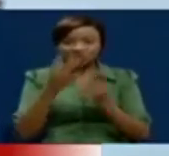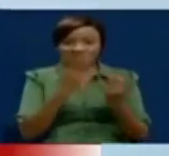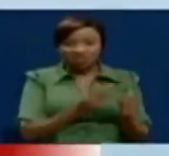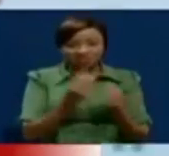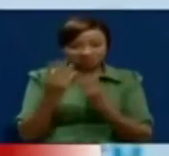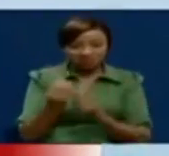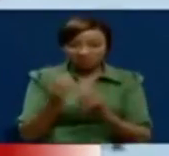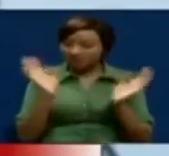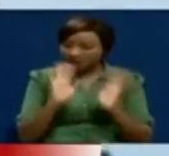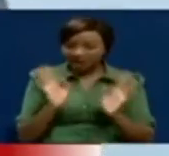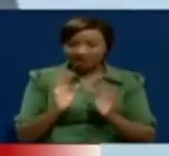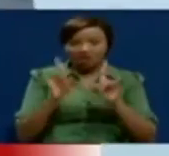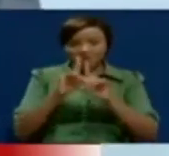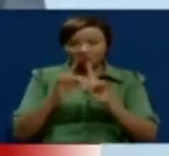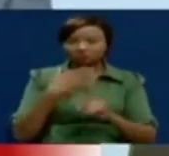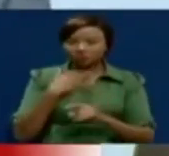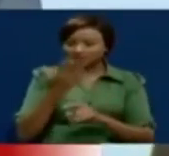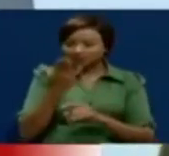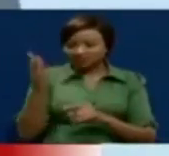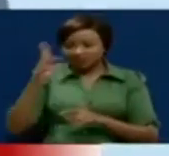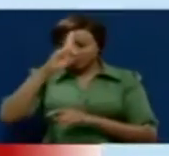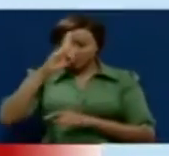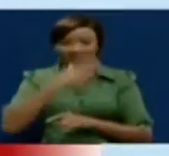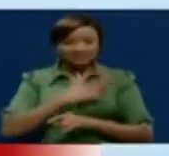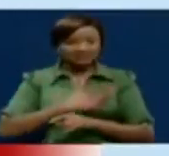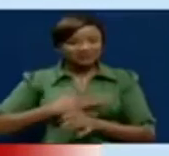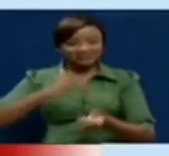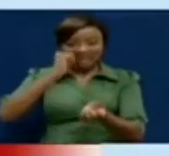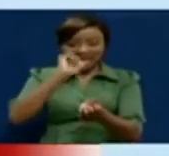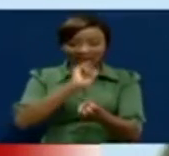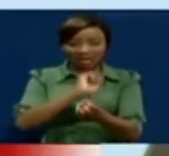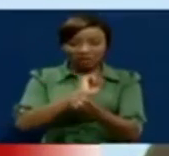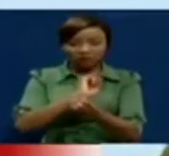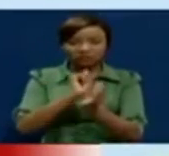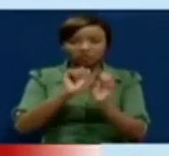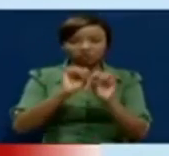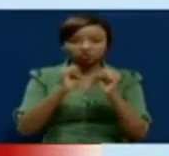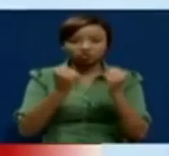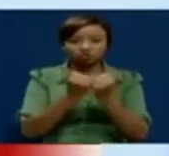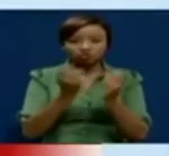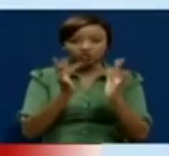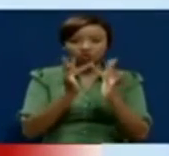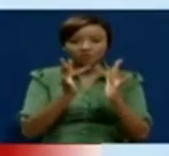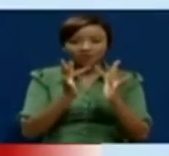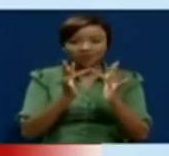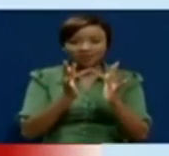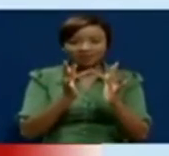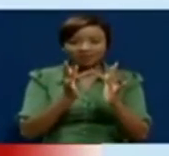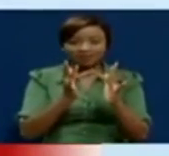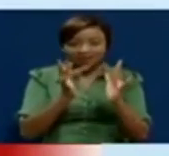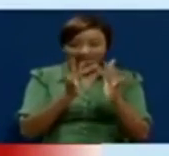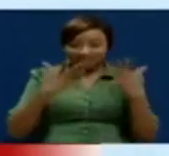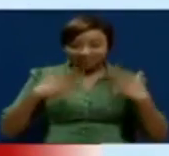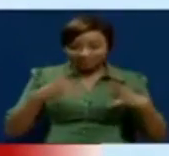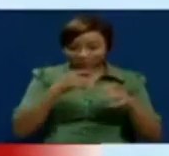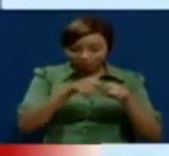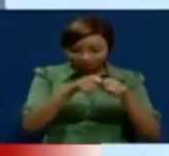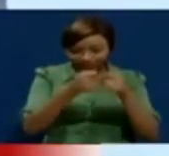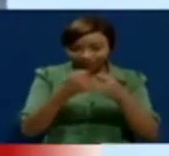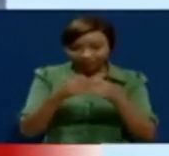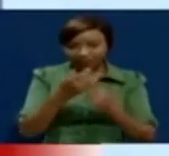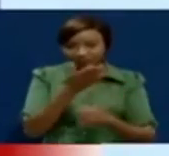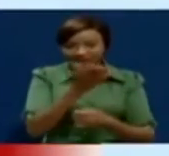our enforcement agencies to arrest social media users. It is wrong, and it should not